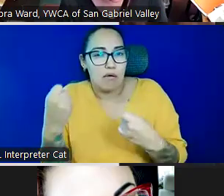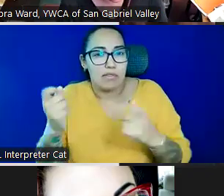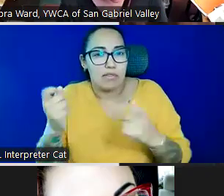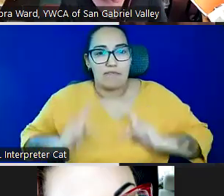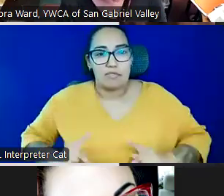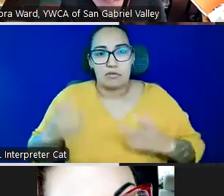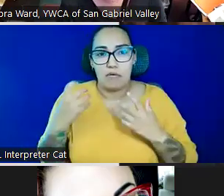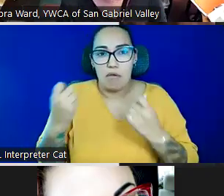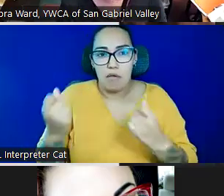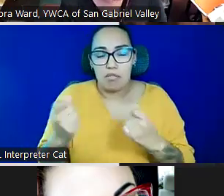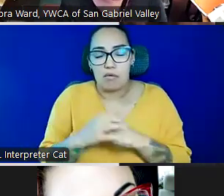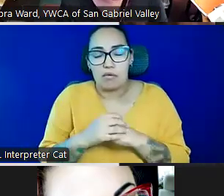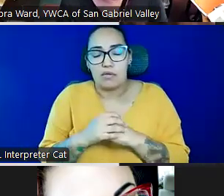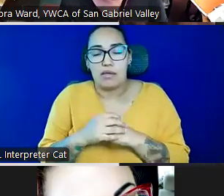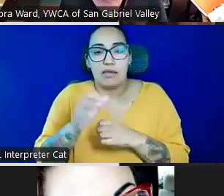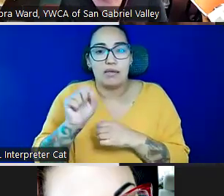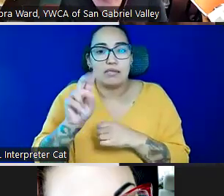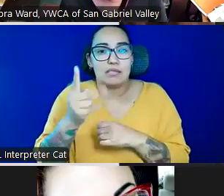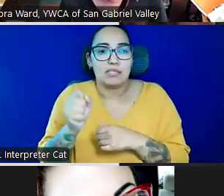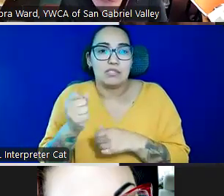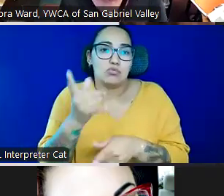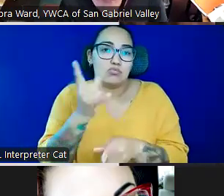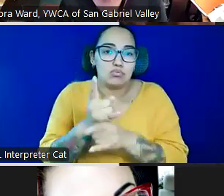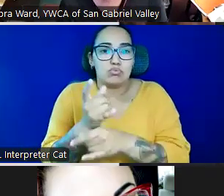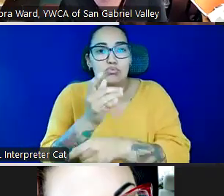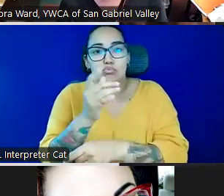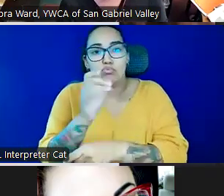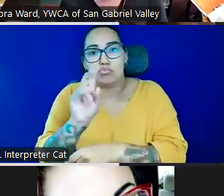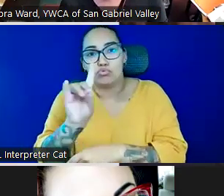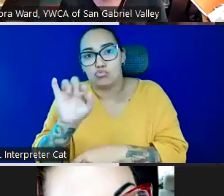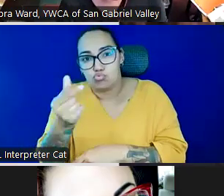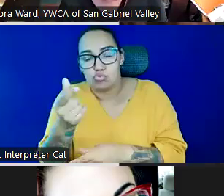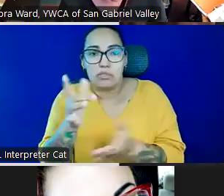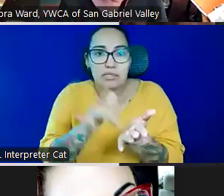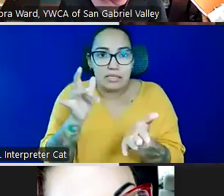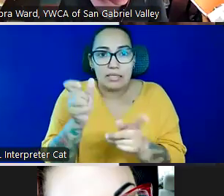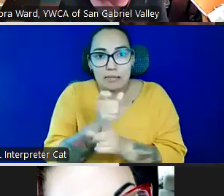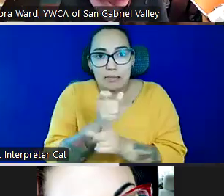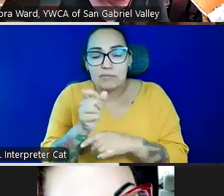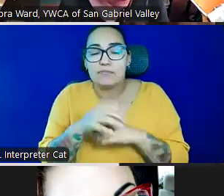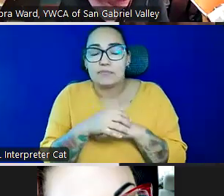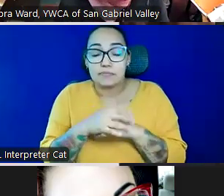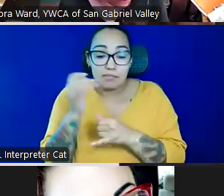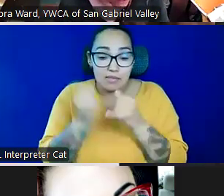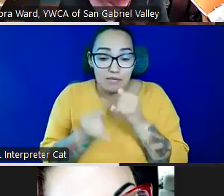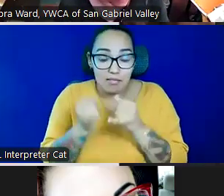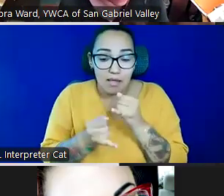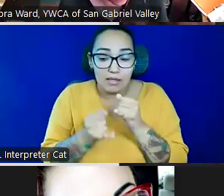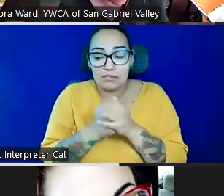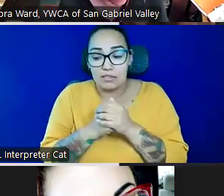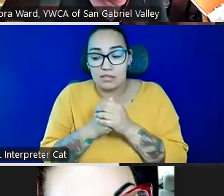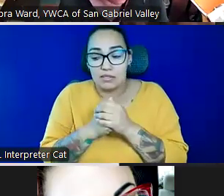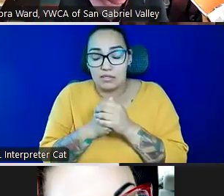health, and substance abuse providers. And lastly, we work